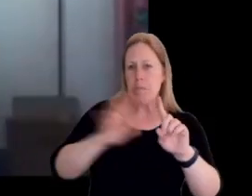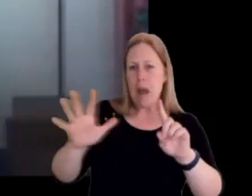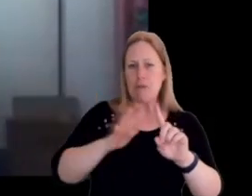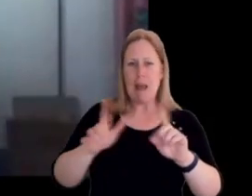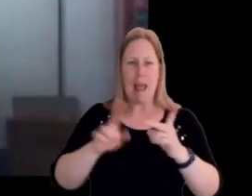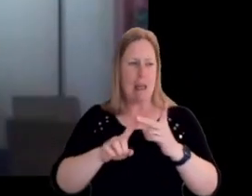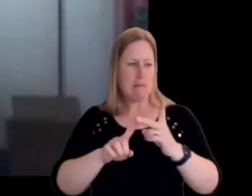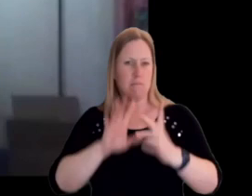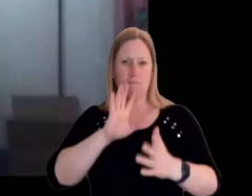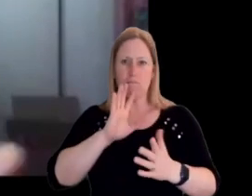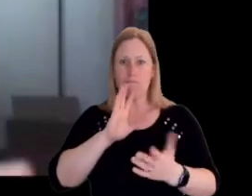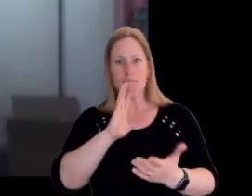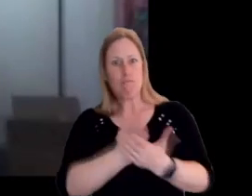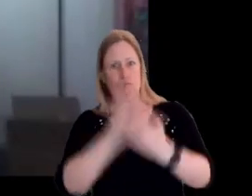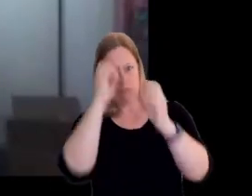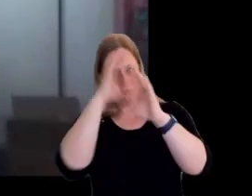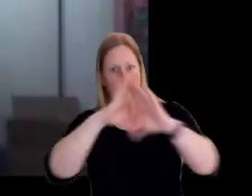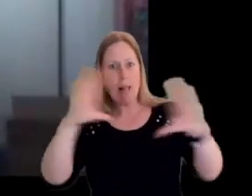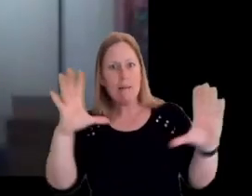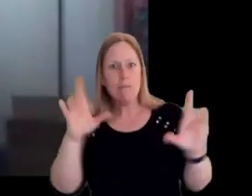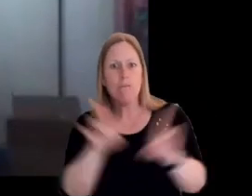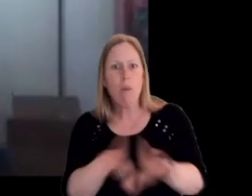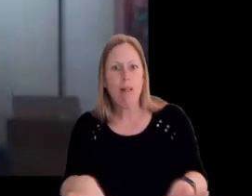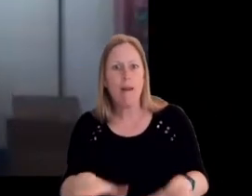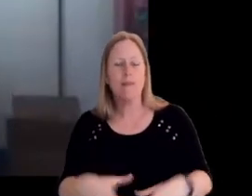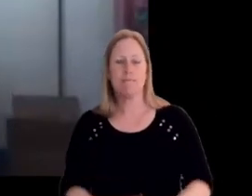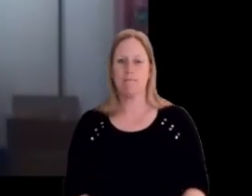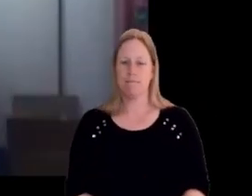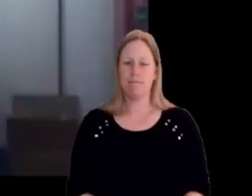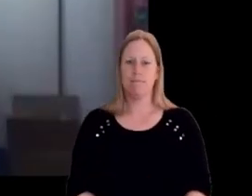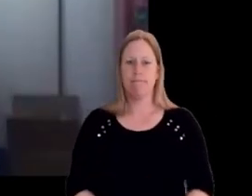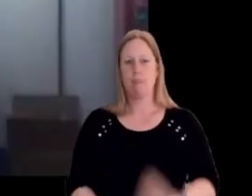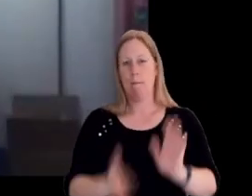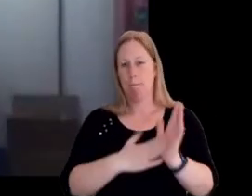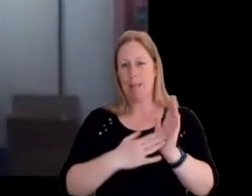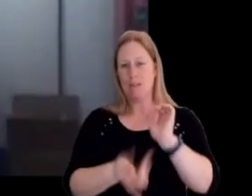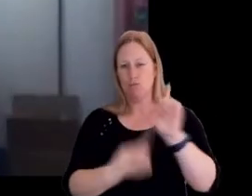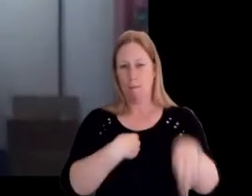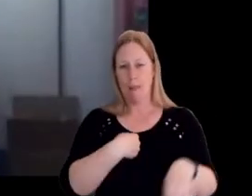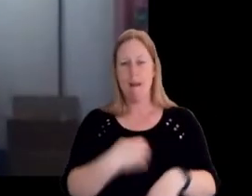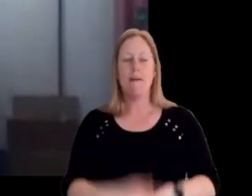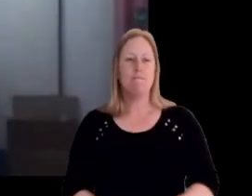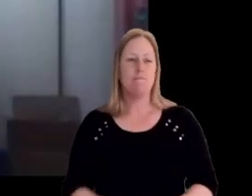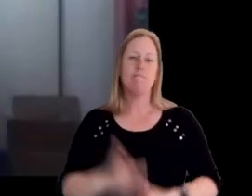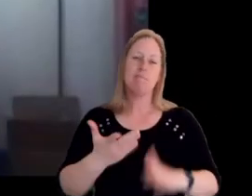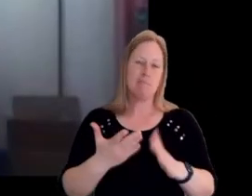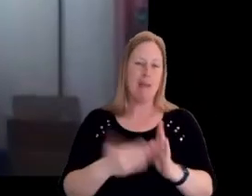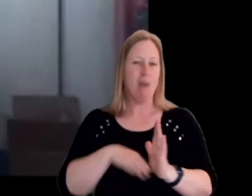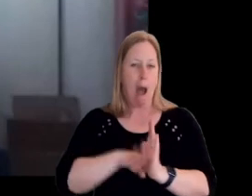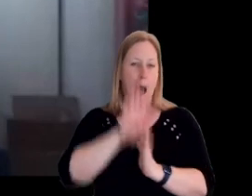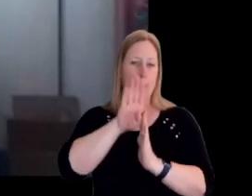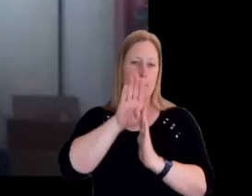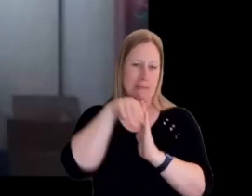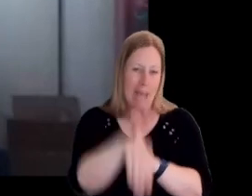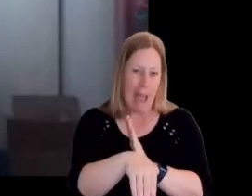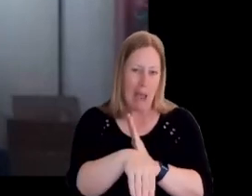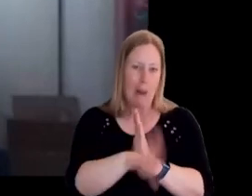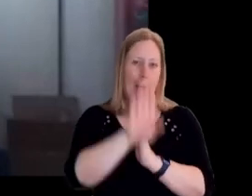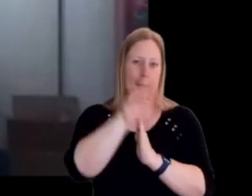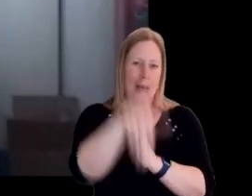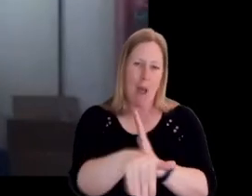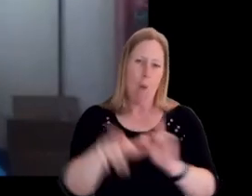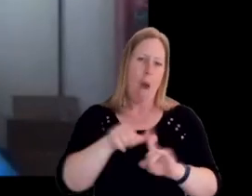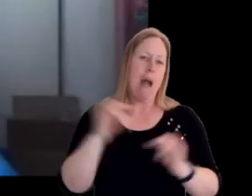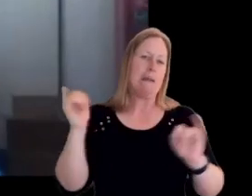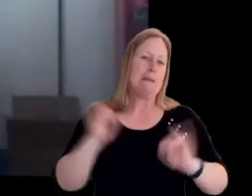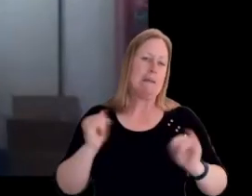behind the scenes stuff and the kind of reality of this making. So Melissa says, it's had many ups and downs due to the chaos in